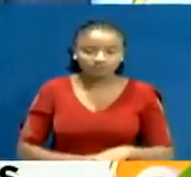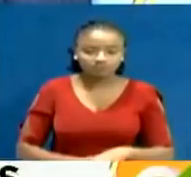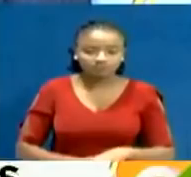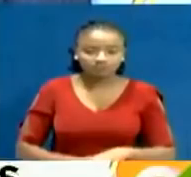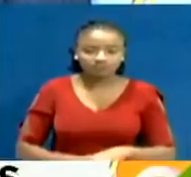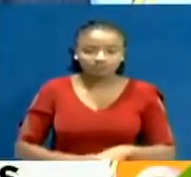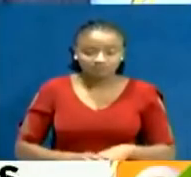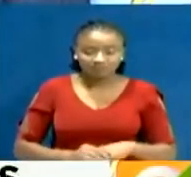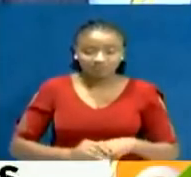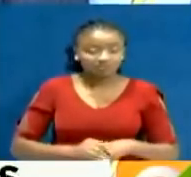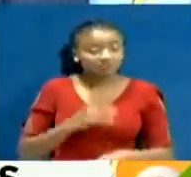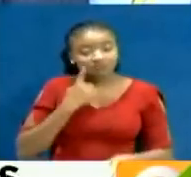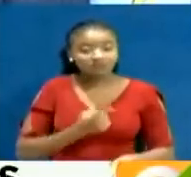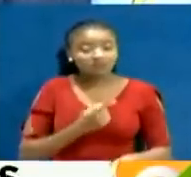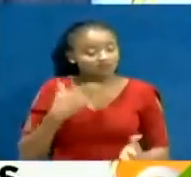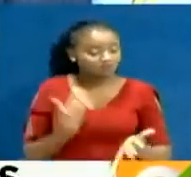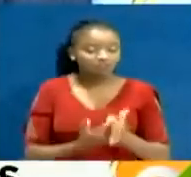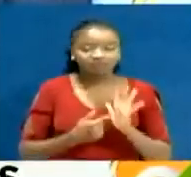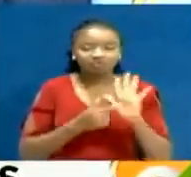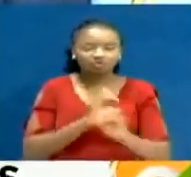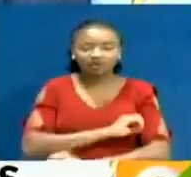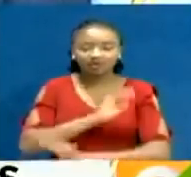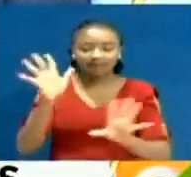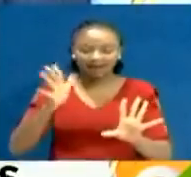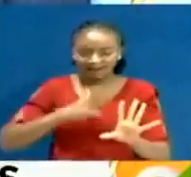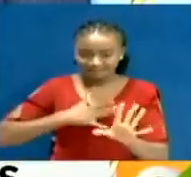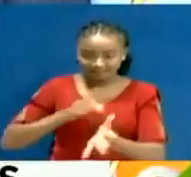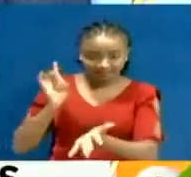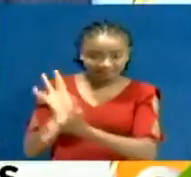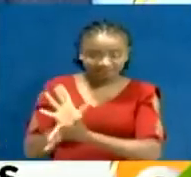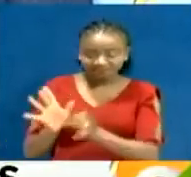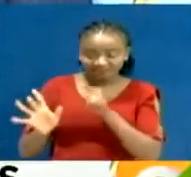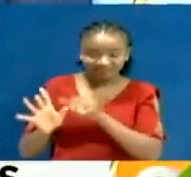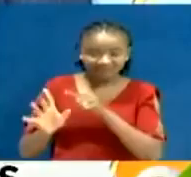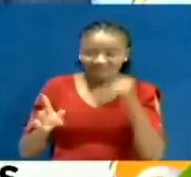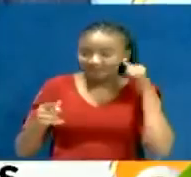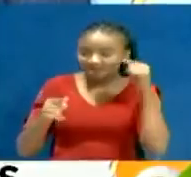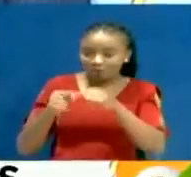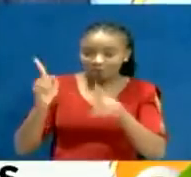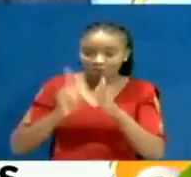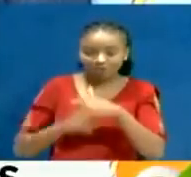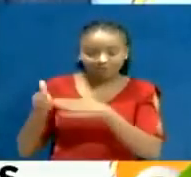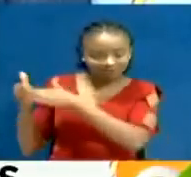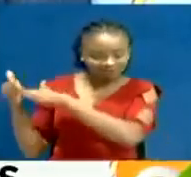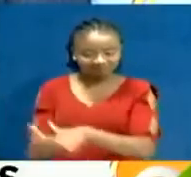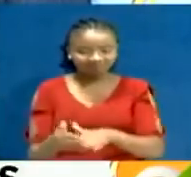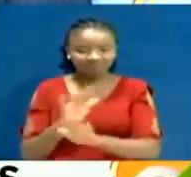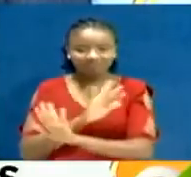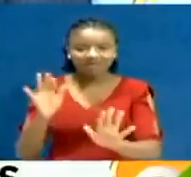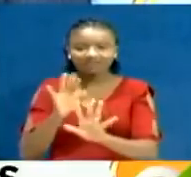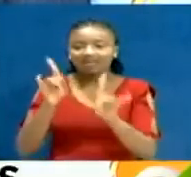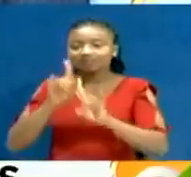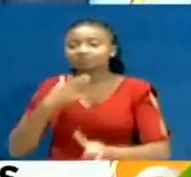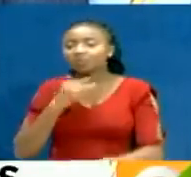my purported removal was well engineered from the beginning so as to influence the